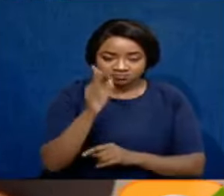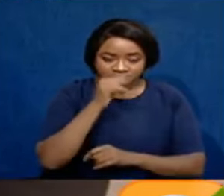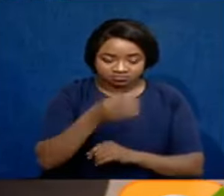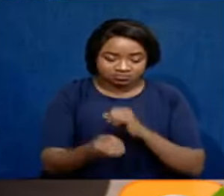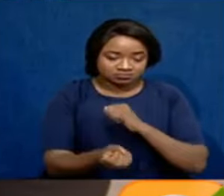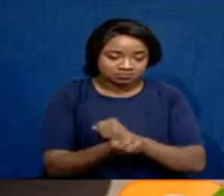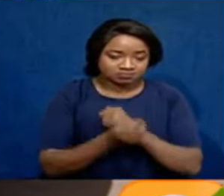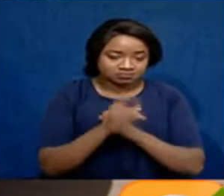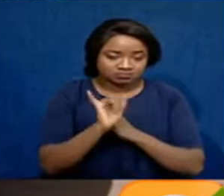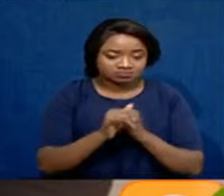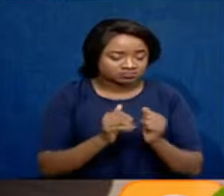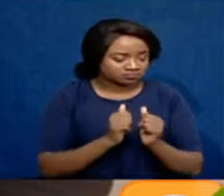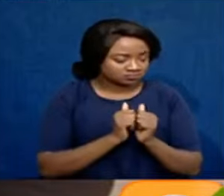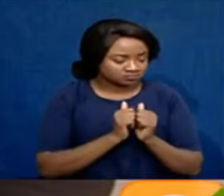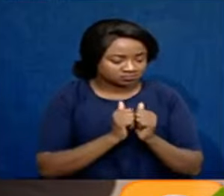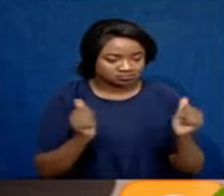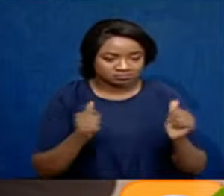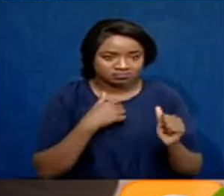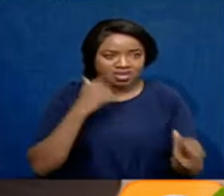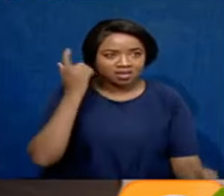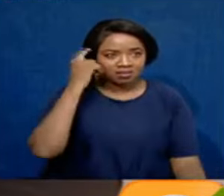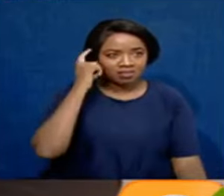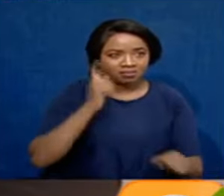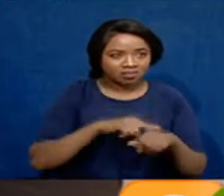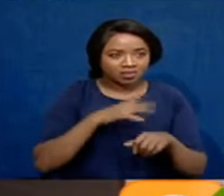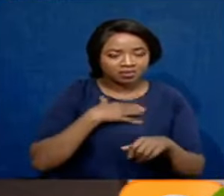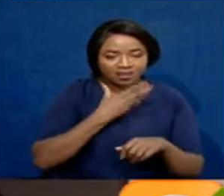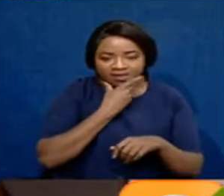took me back. I remember when we were taking care of my dad.